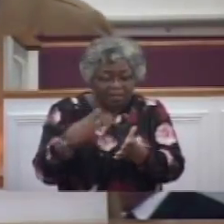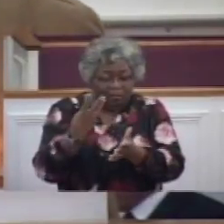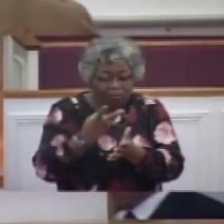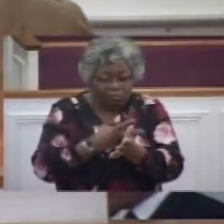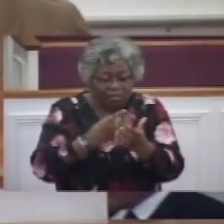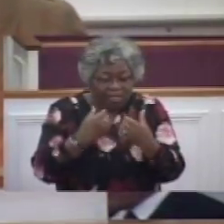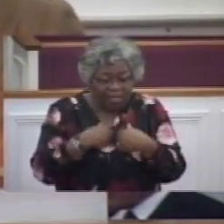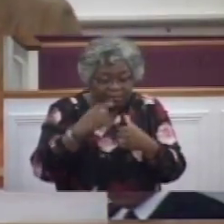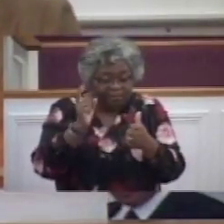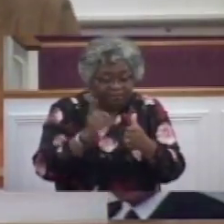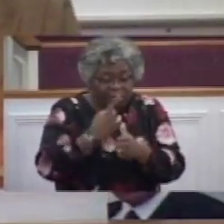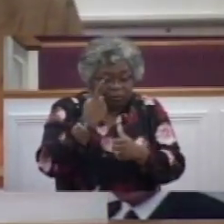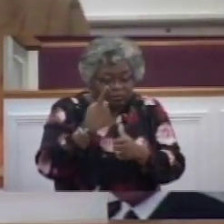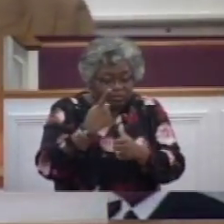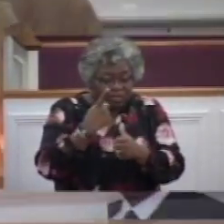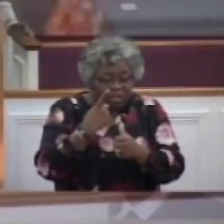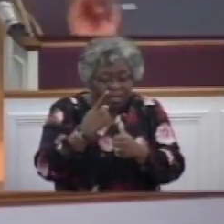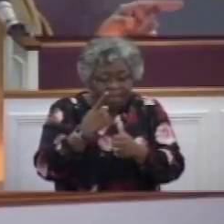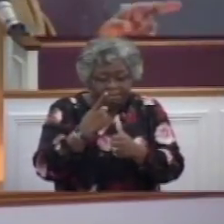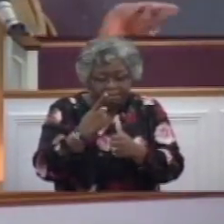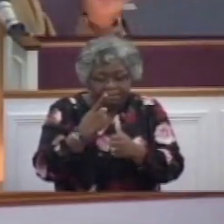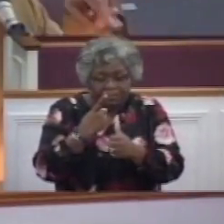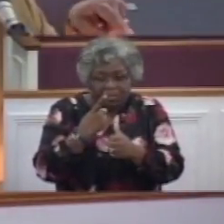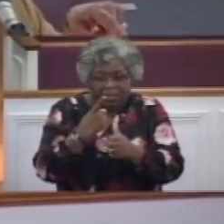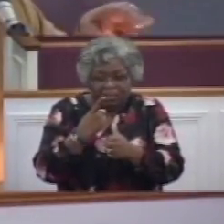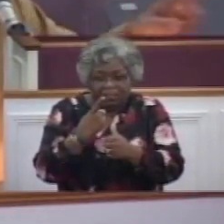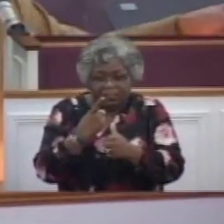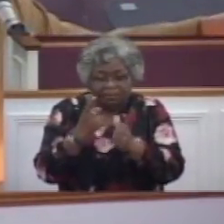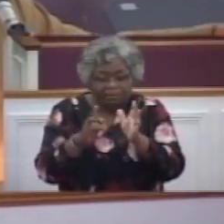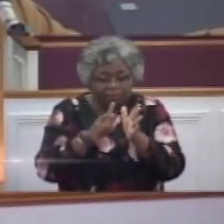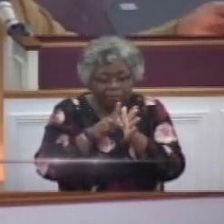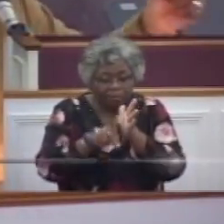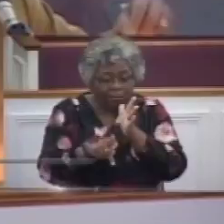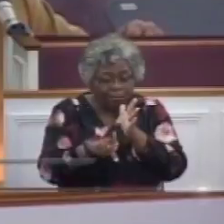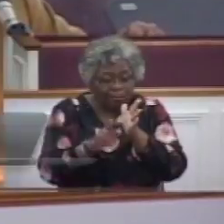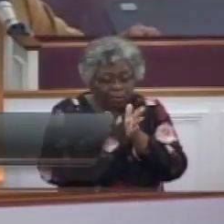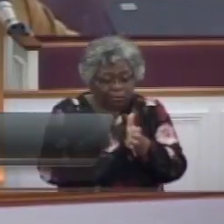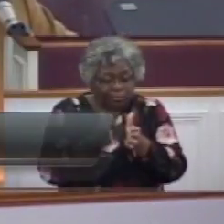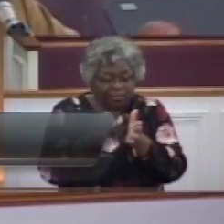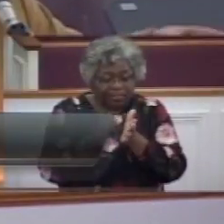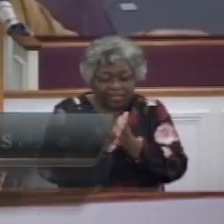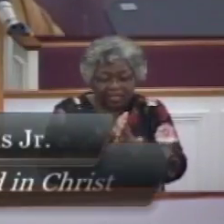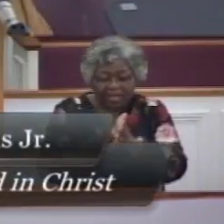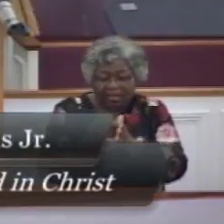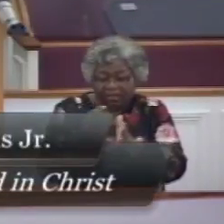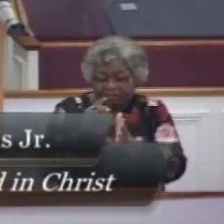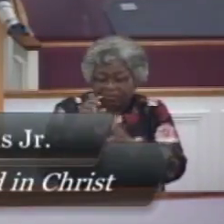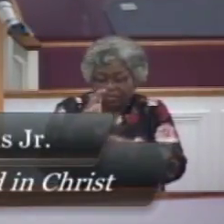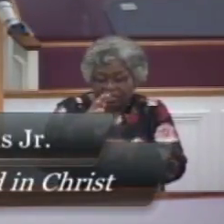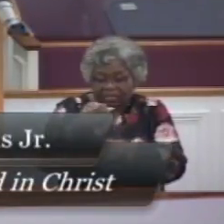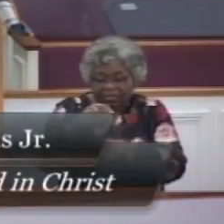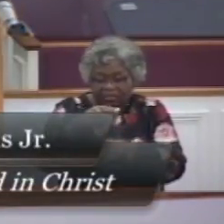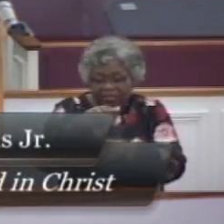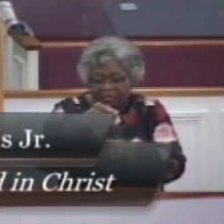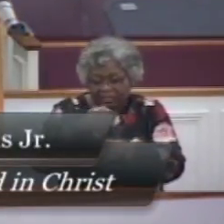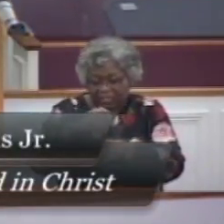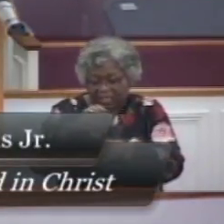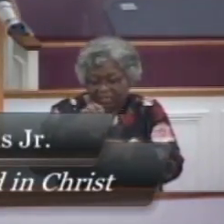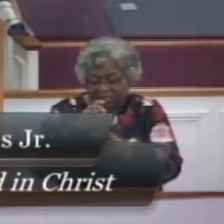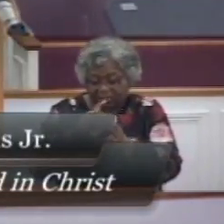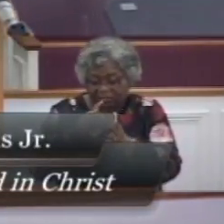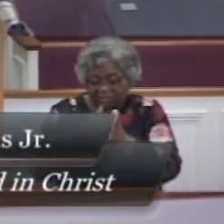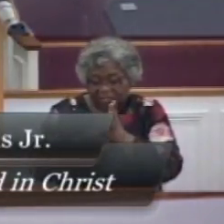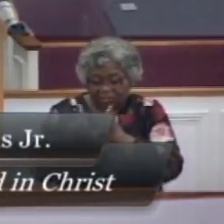the first murder. That Cain kills his brother Abel because he was